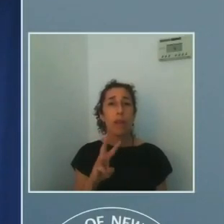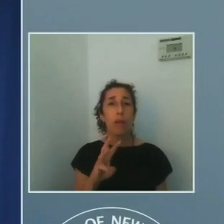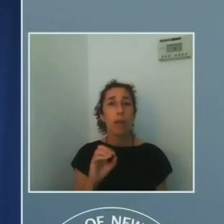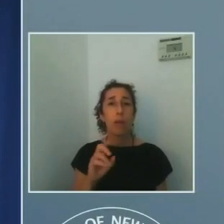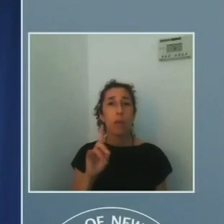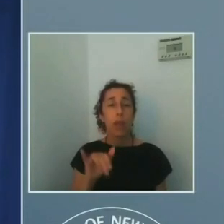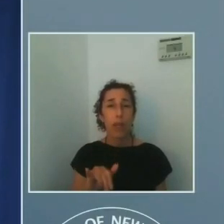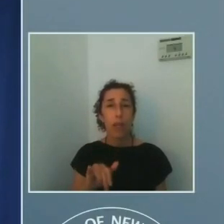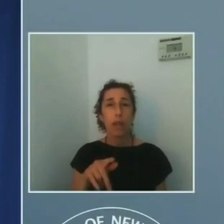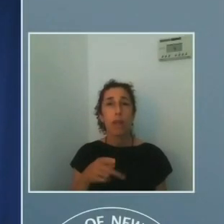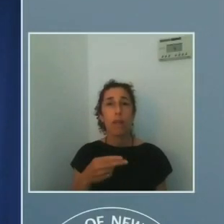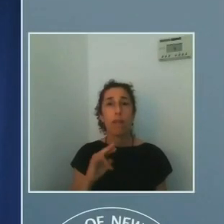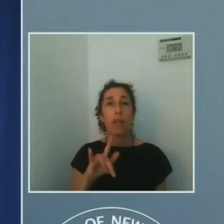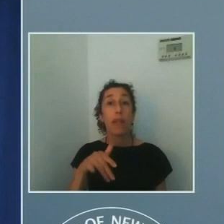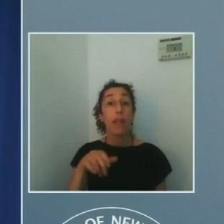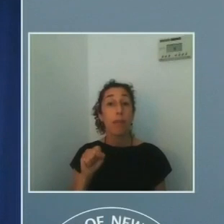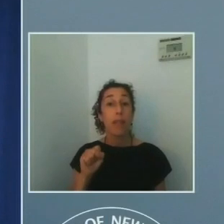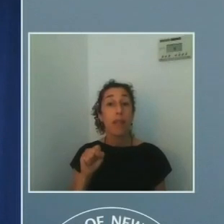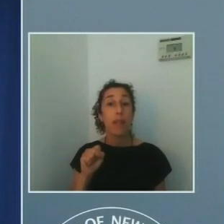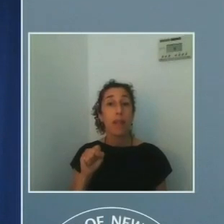standing,